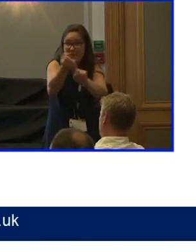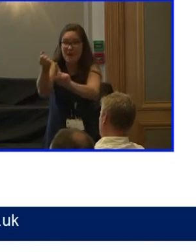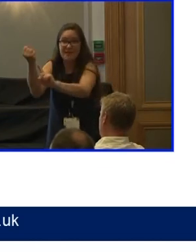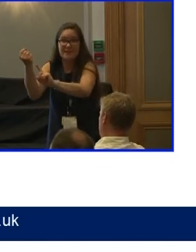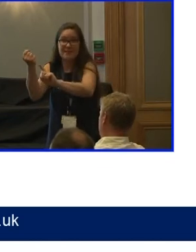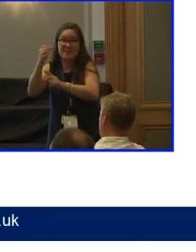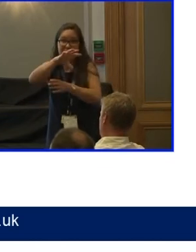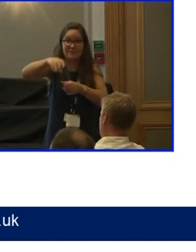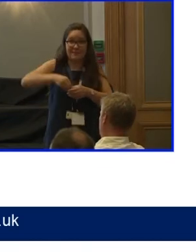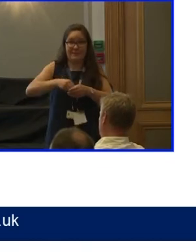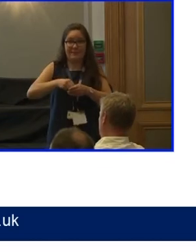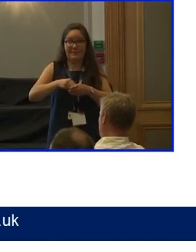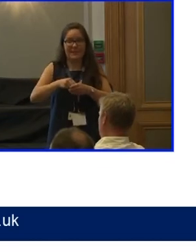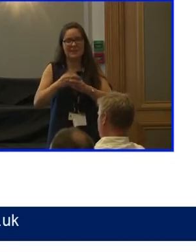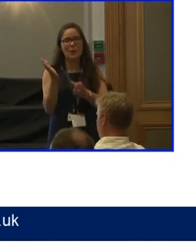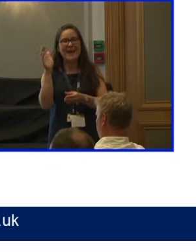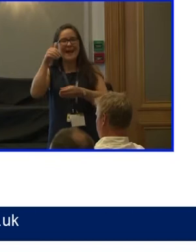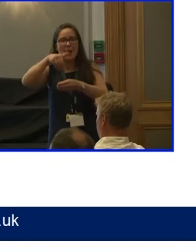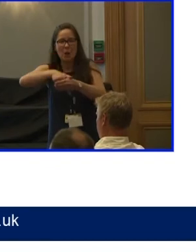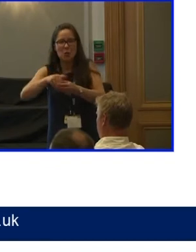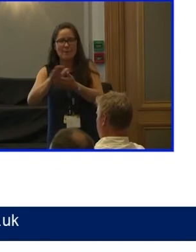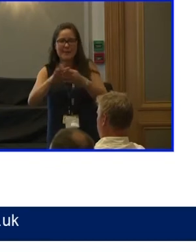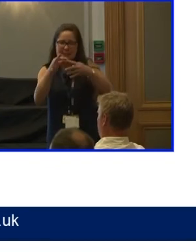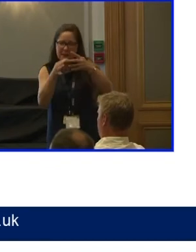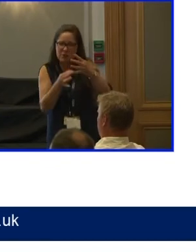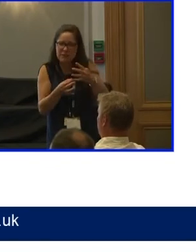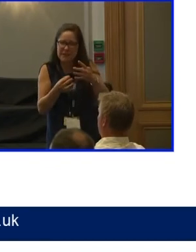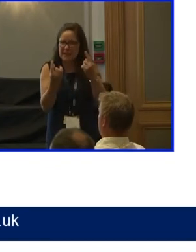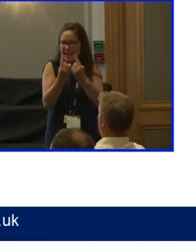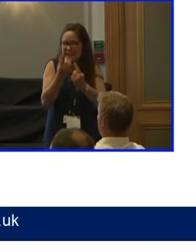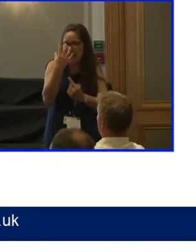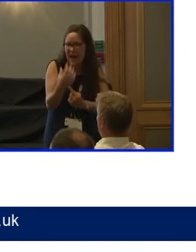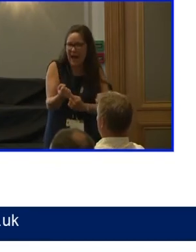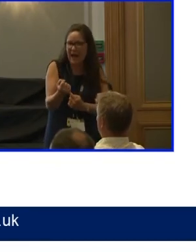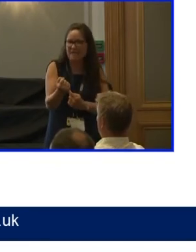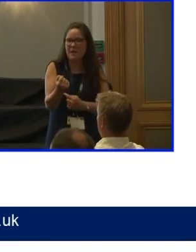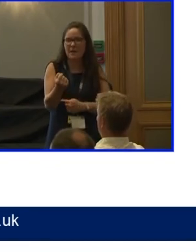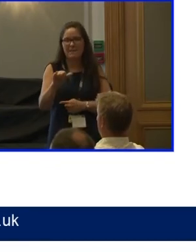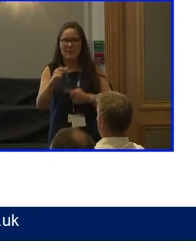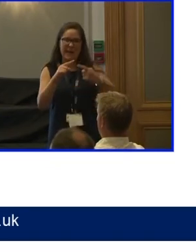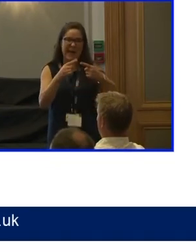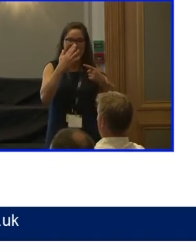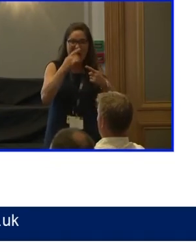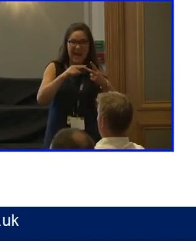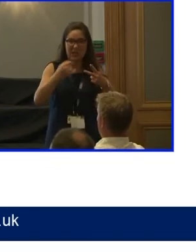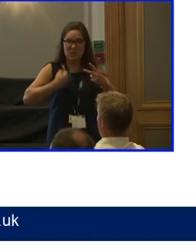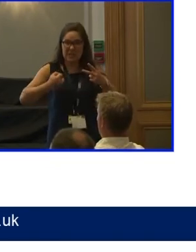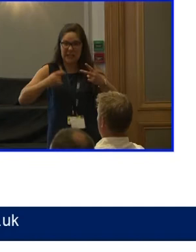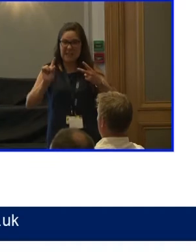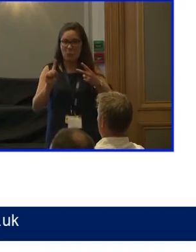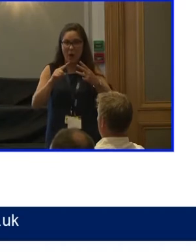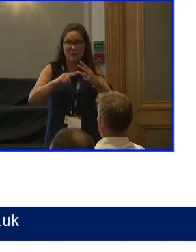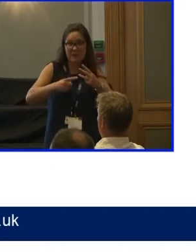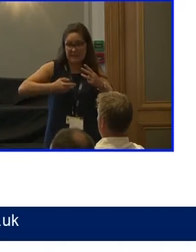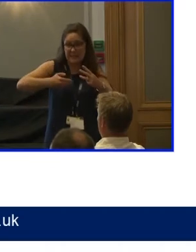criteria specify the entry characteristics for a particular study. So that might be participant age, what the disease is, what the disease stage is.